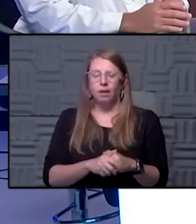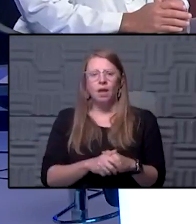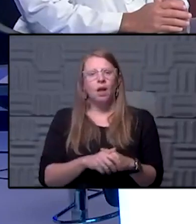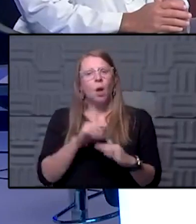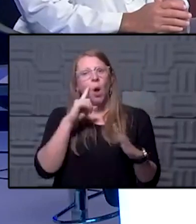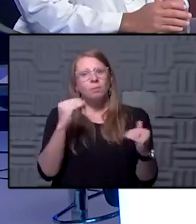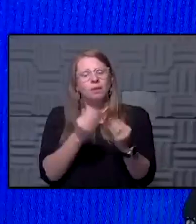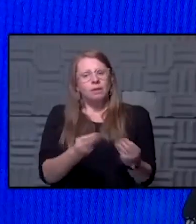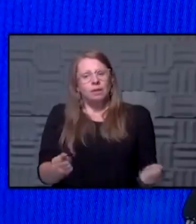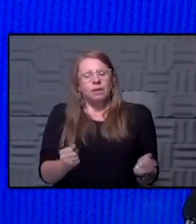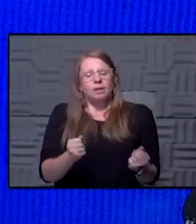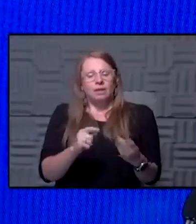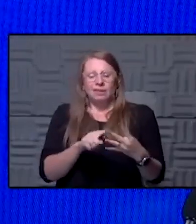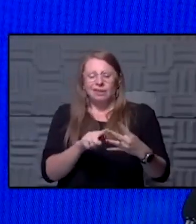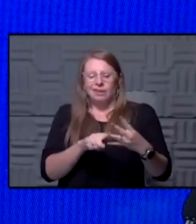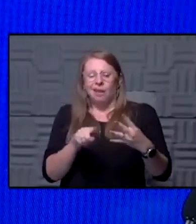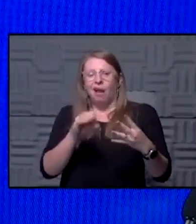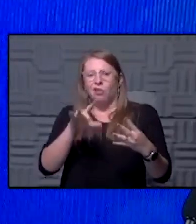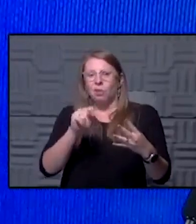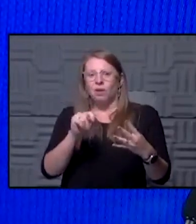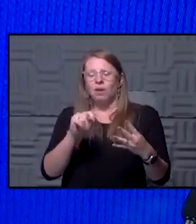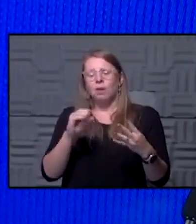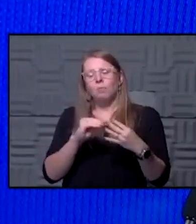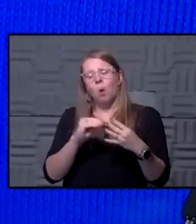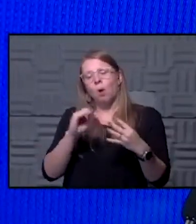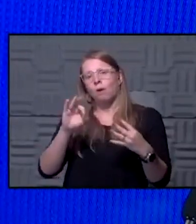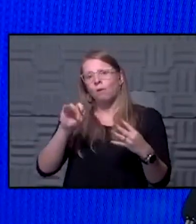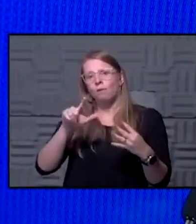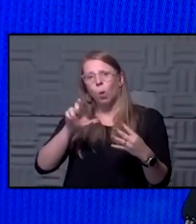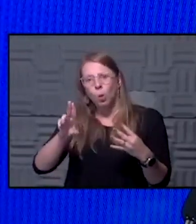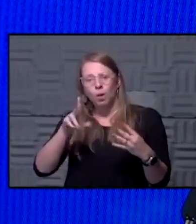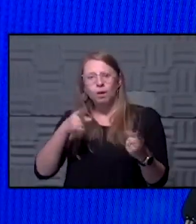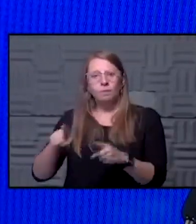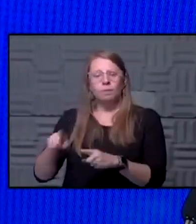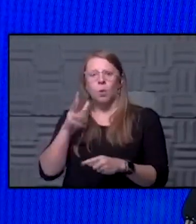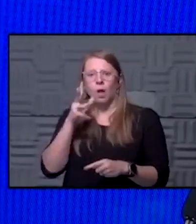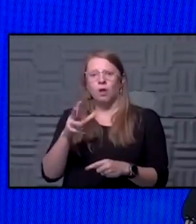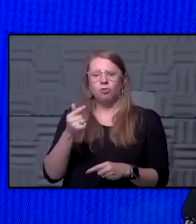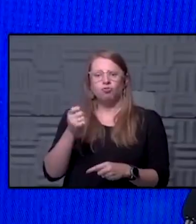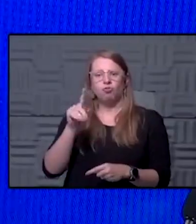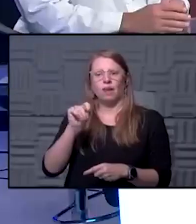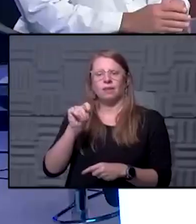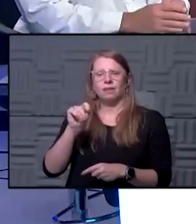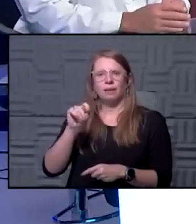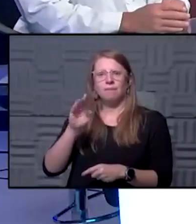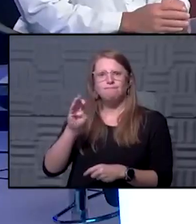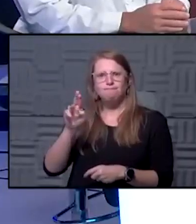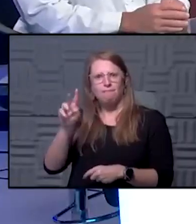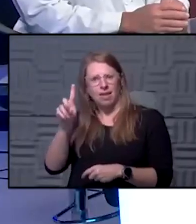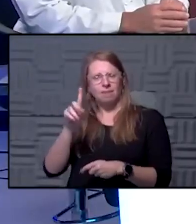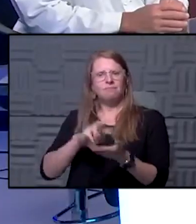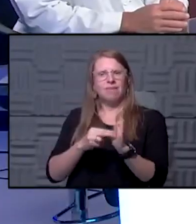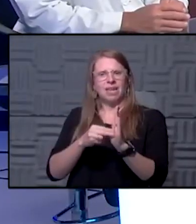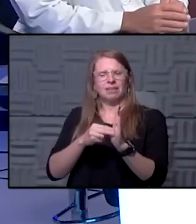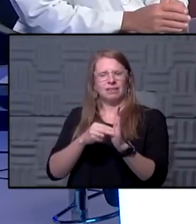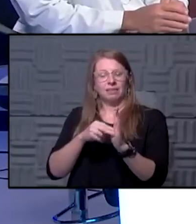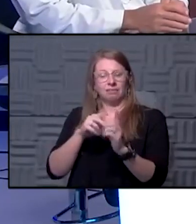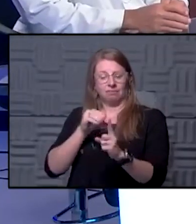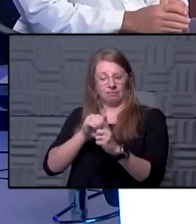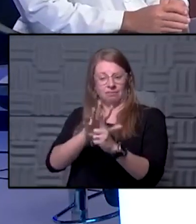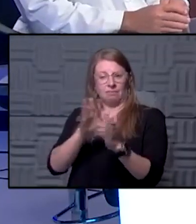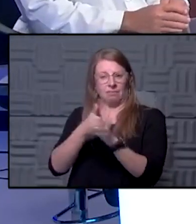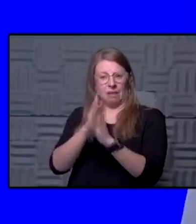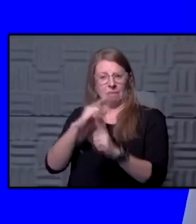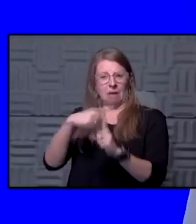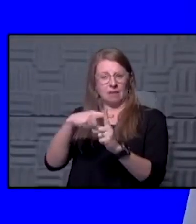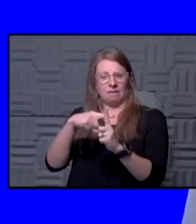that middle of October, we're going to be seeing a lot more influenza then, too. Whatever happened out in Great Bend, did those cases turn out to be positive for influenza? We